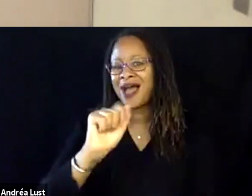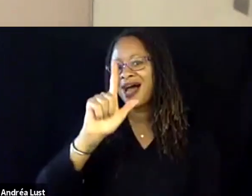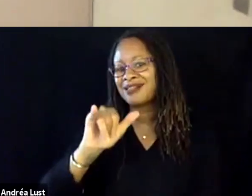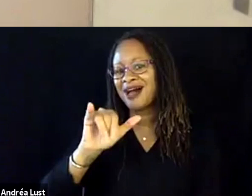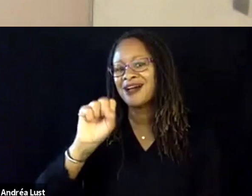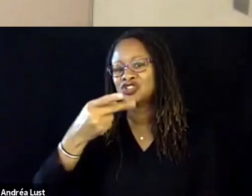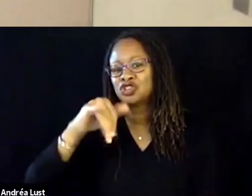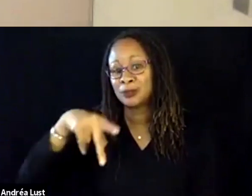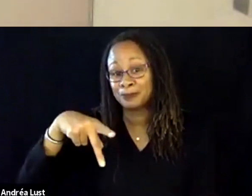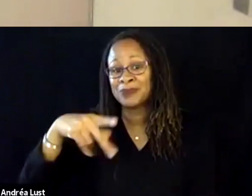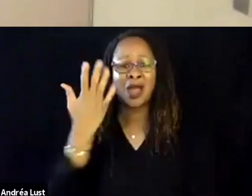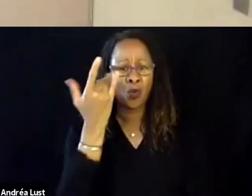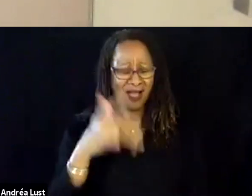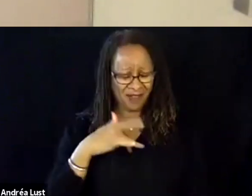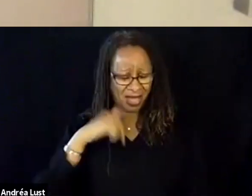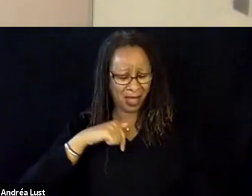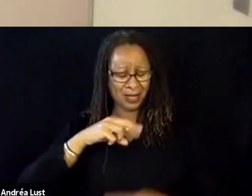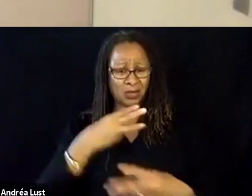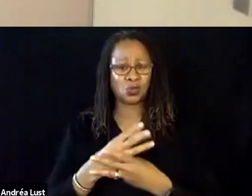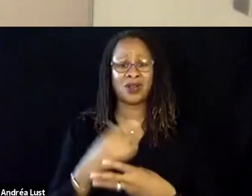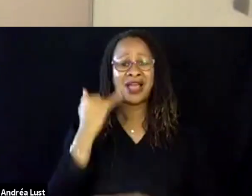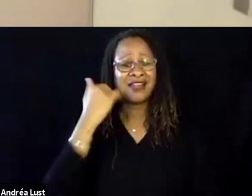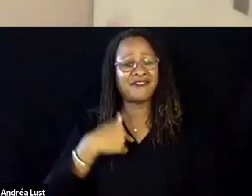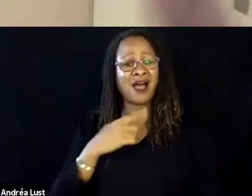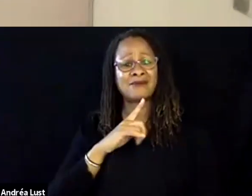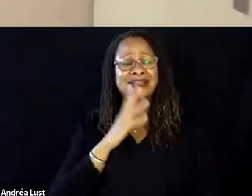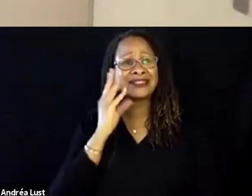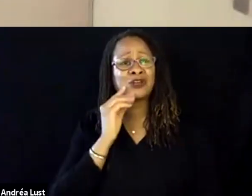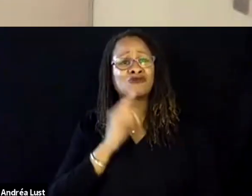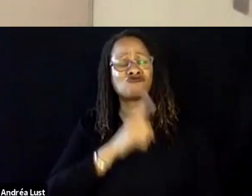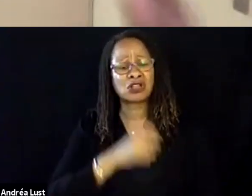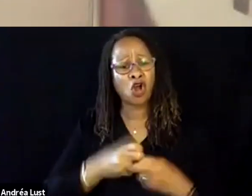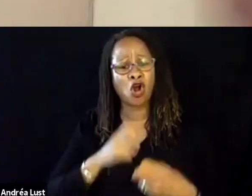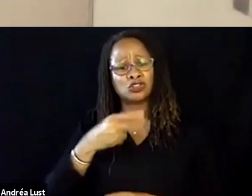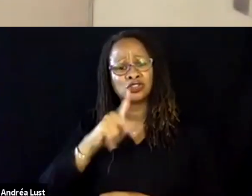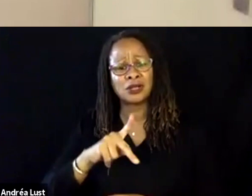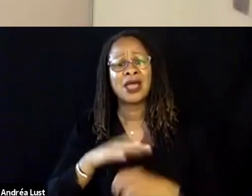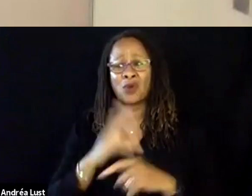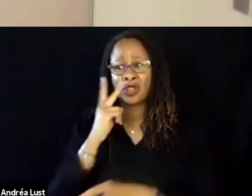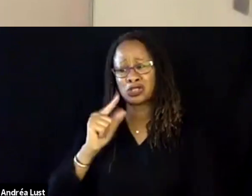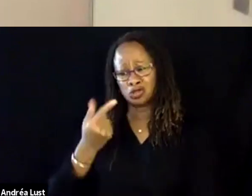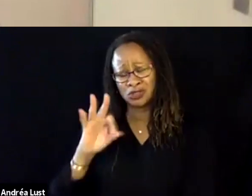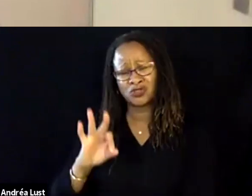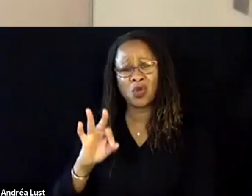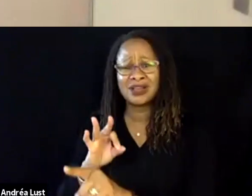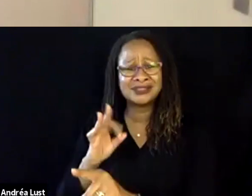I'm in this world, and if I'm experiencing some sort of real hardship, we're looking at George Floyd and he's being strangled in those